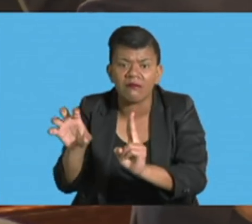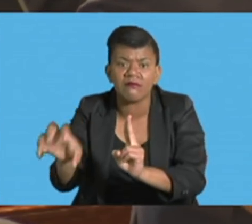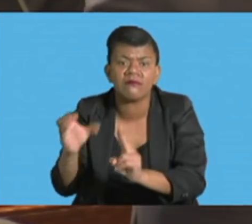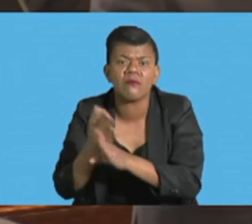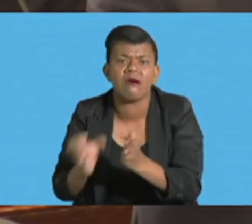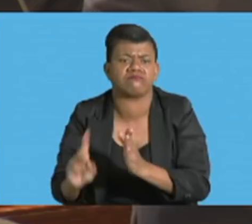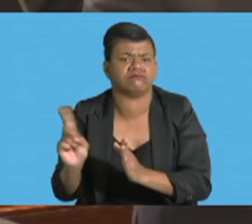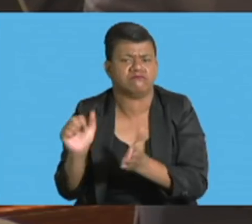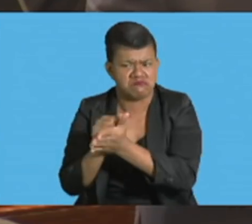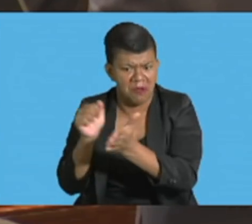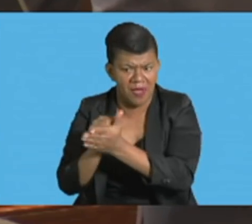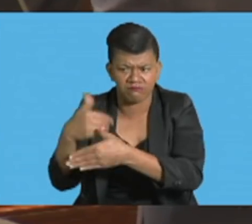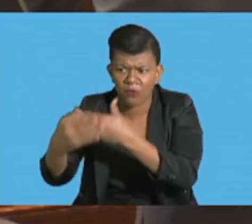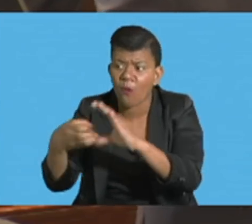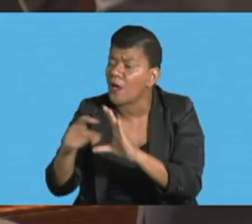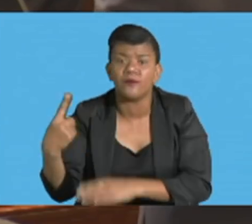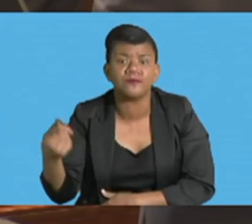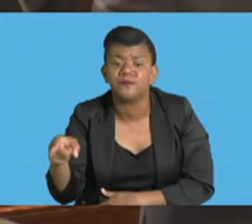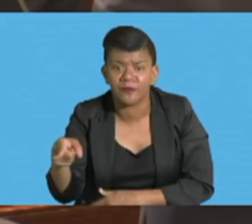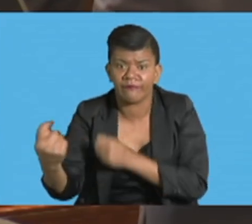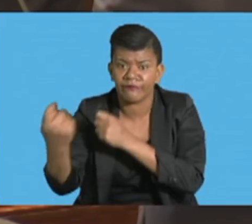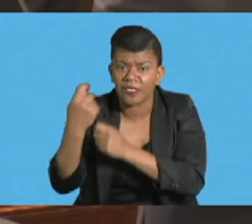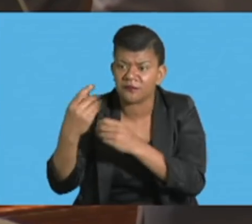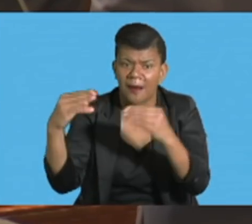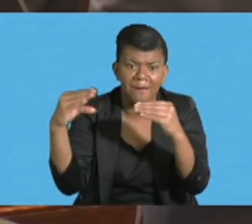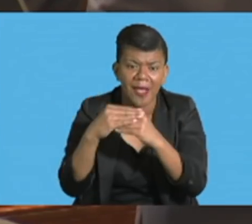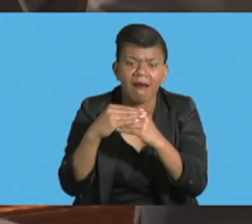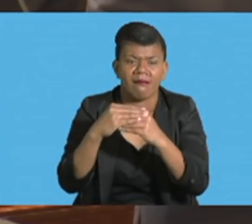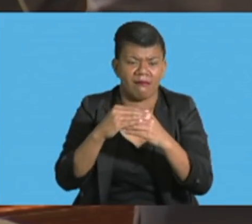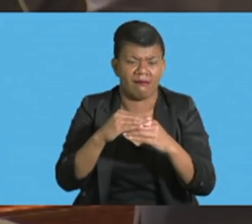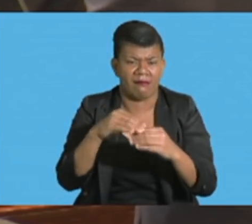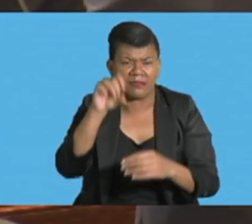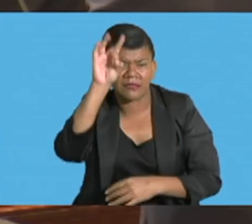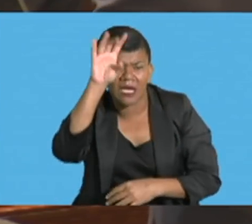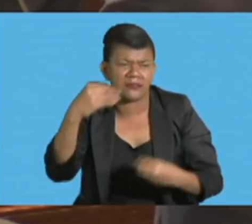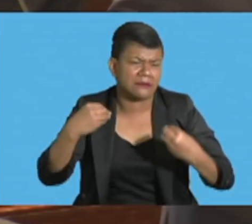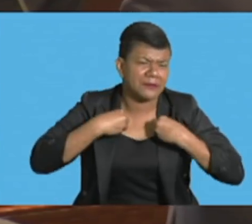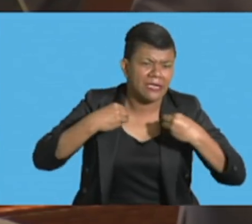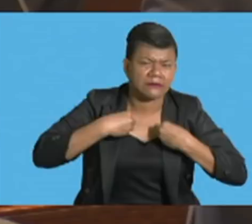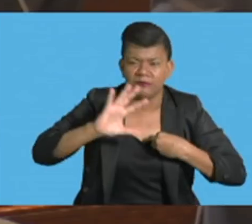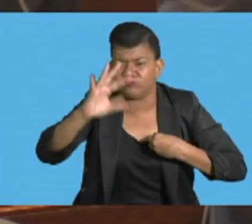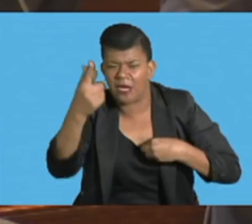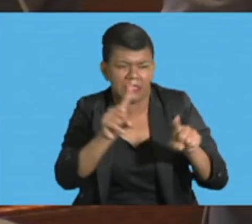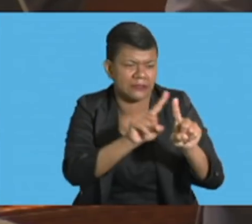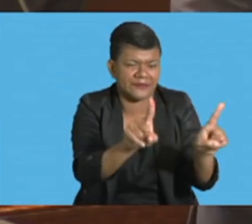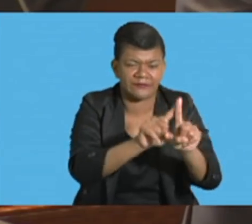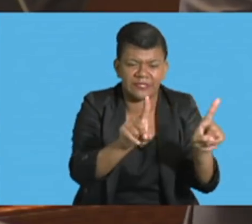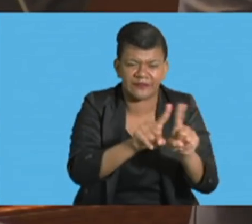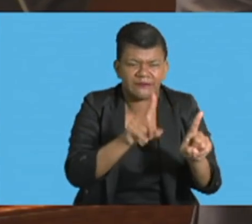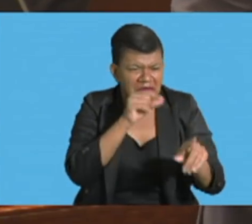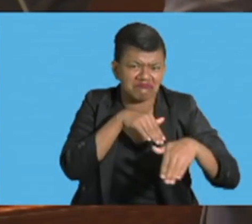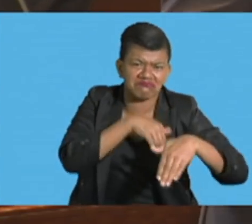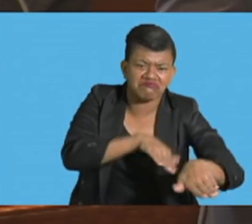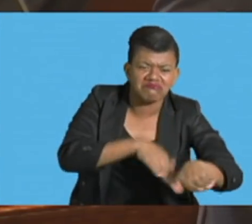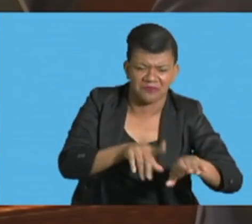IT professional, the teacher, the fisherman, the banker, the taxi driver, the business person, the government worker, the police officer, the